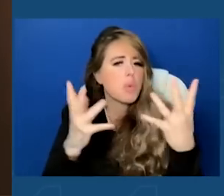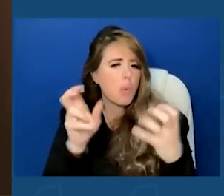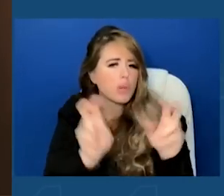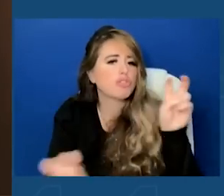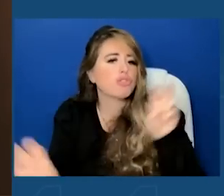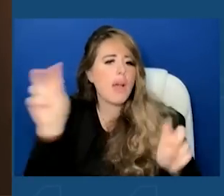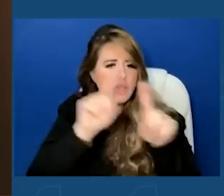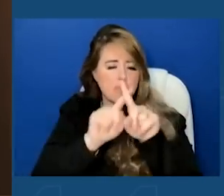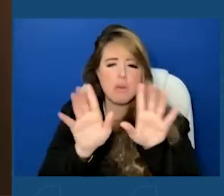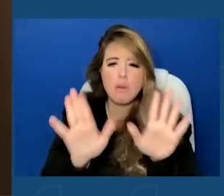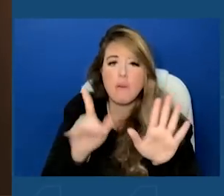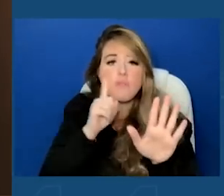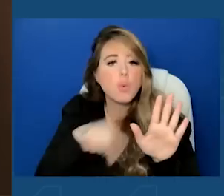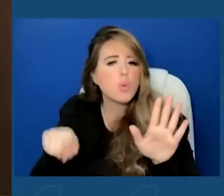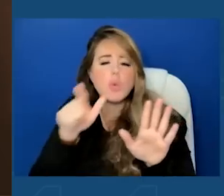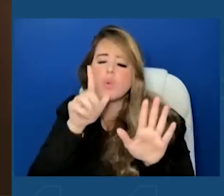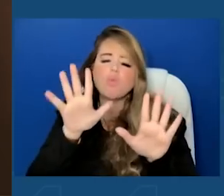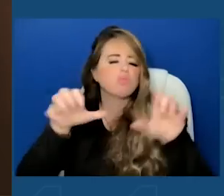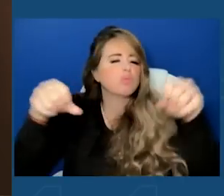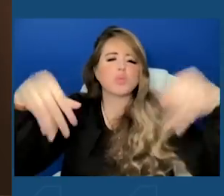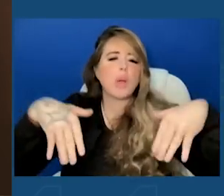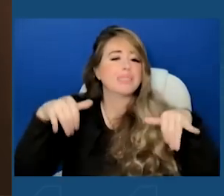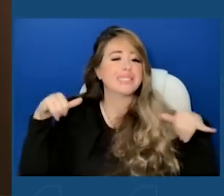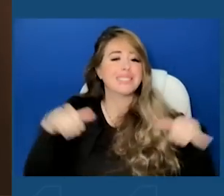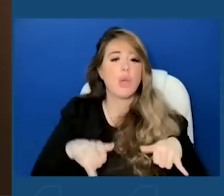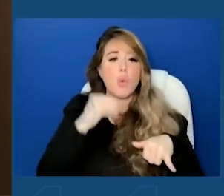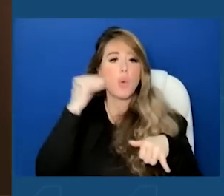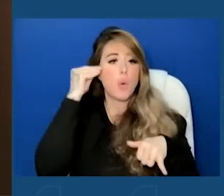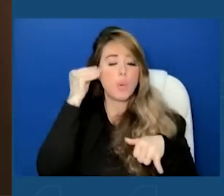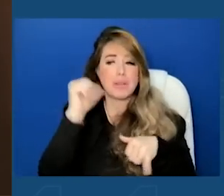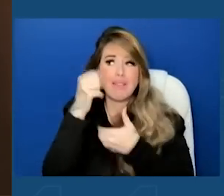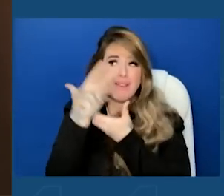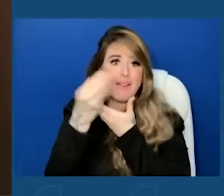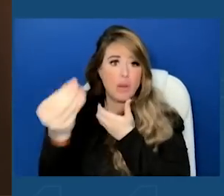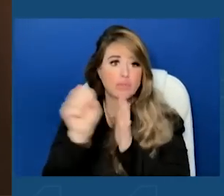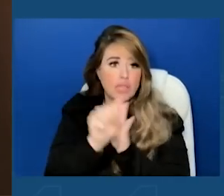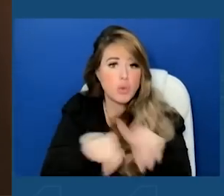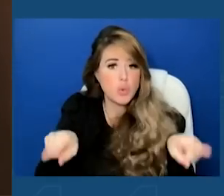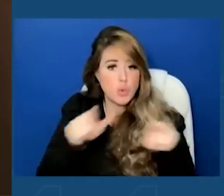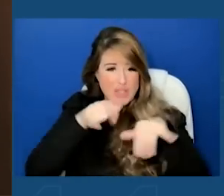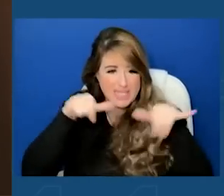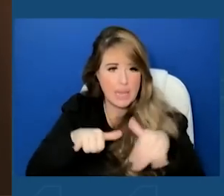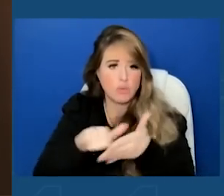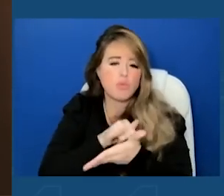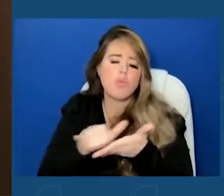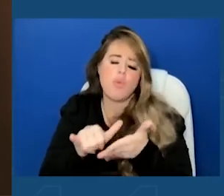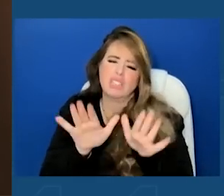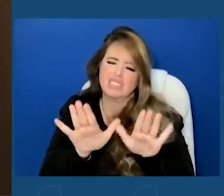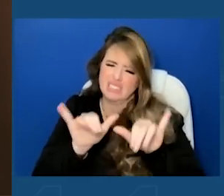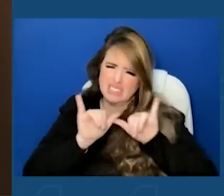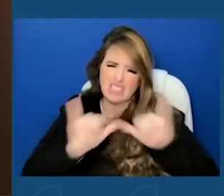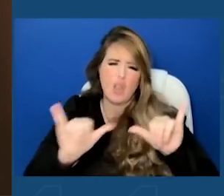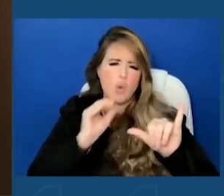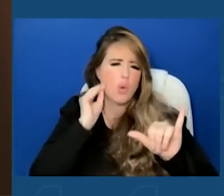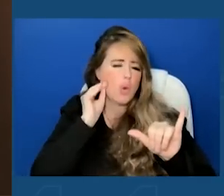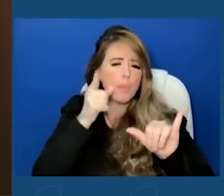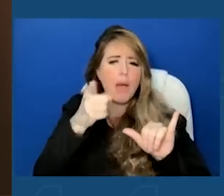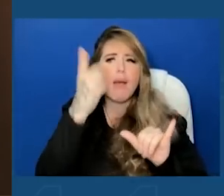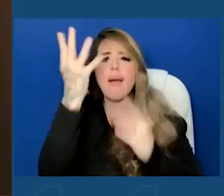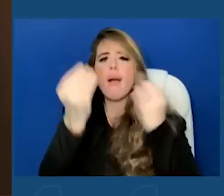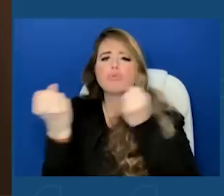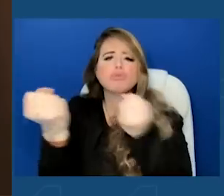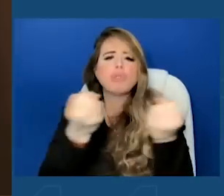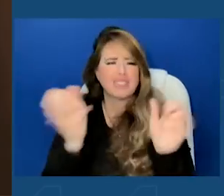you who aborted your plans to travel out of state will continue to be safe and stay off the roads so we can continue to